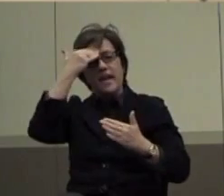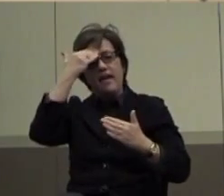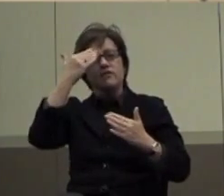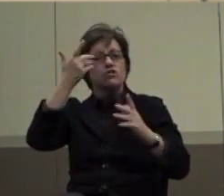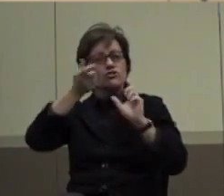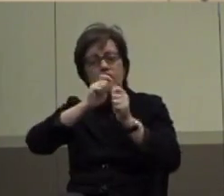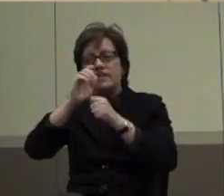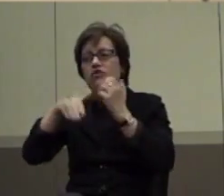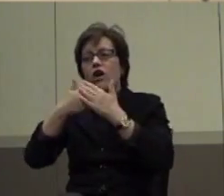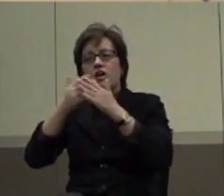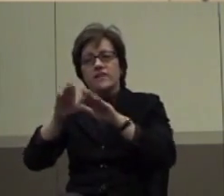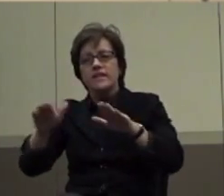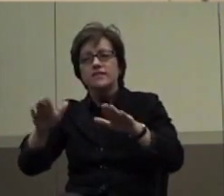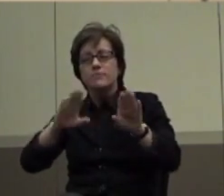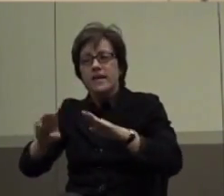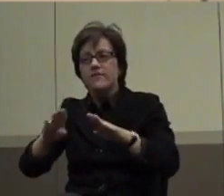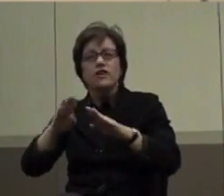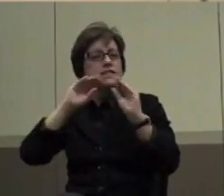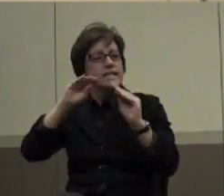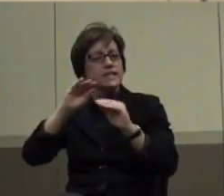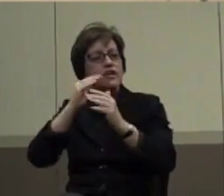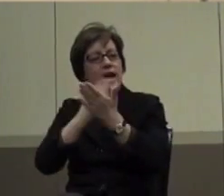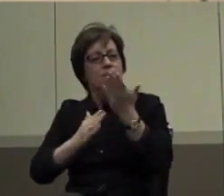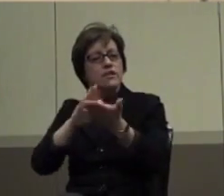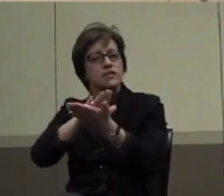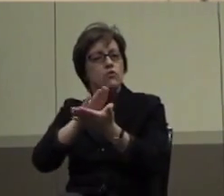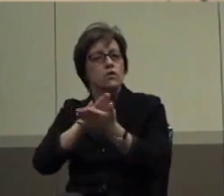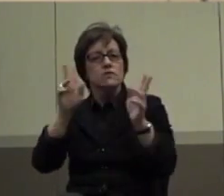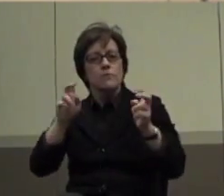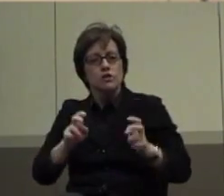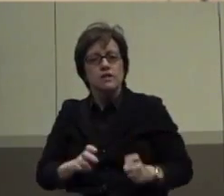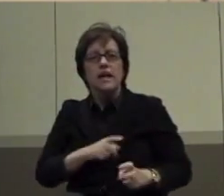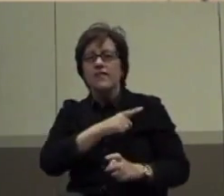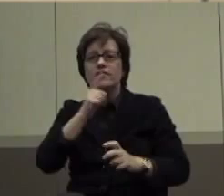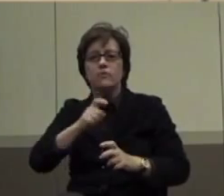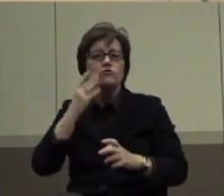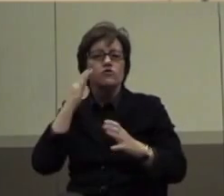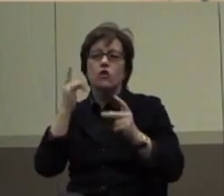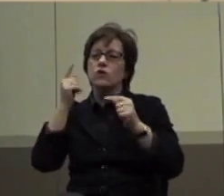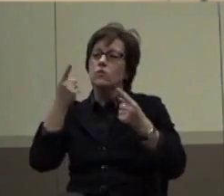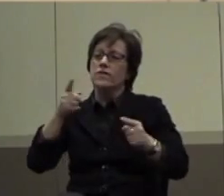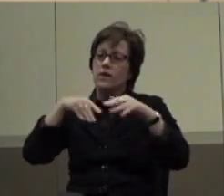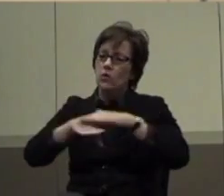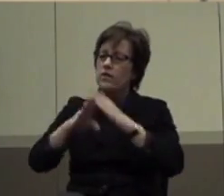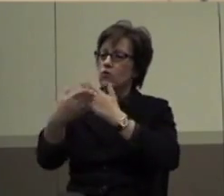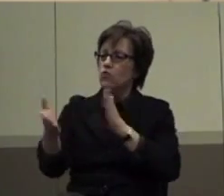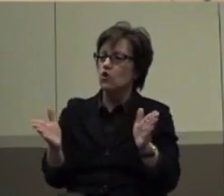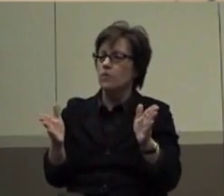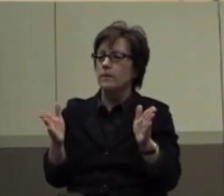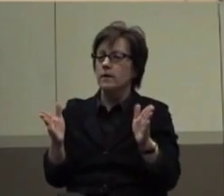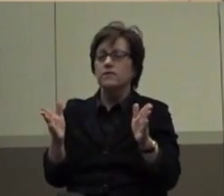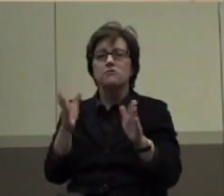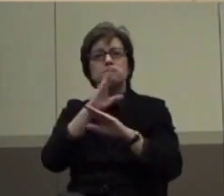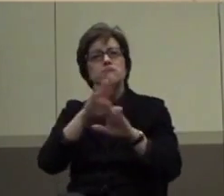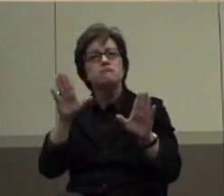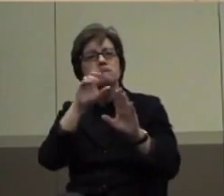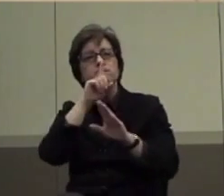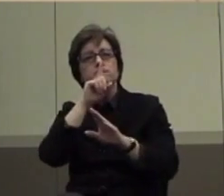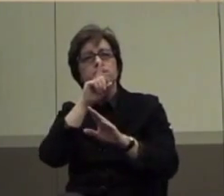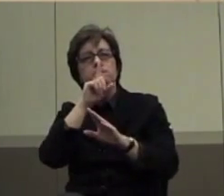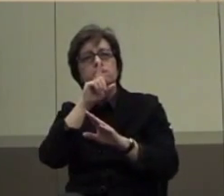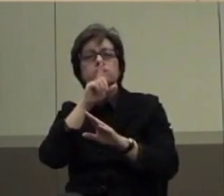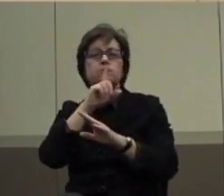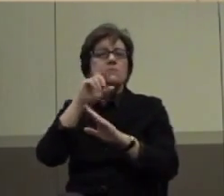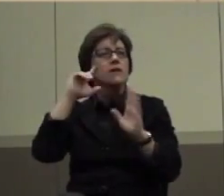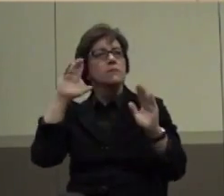every academic, and they're supposed to know that when they step into that room. I mean, there's this kind of this unspoken expectation that you